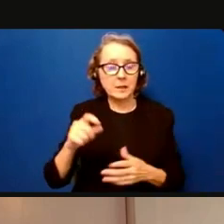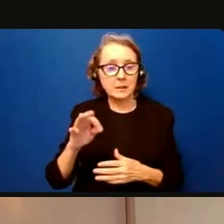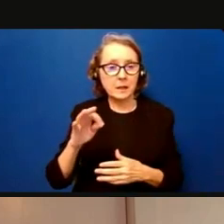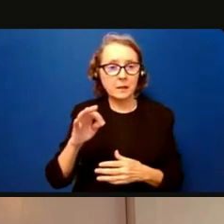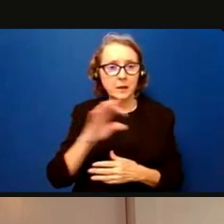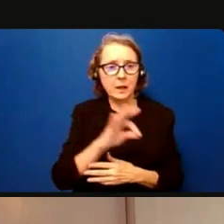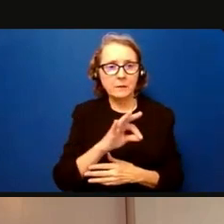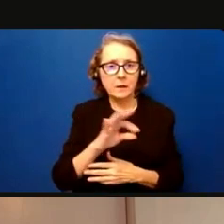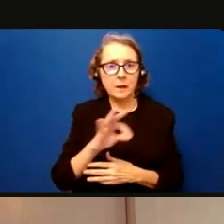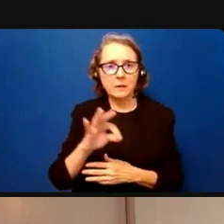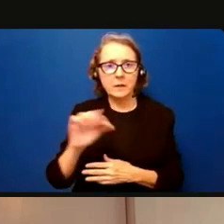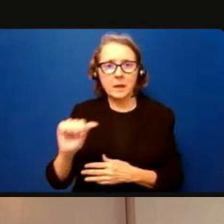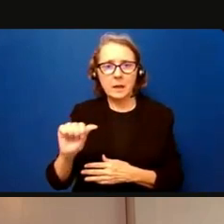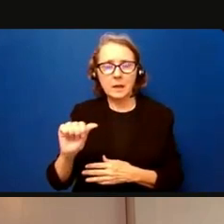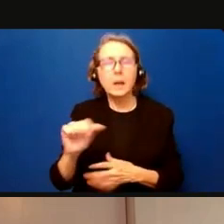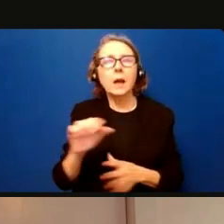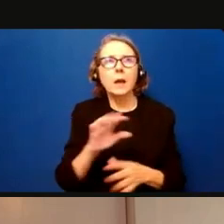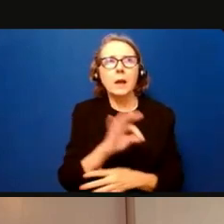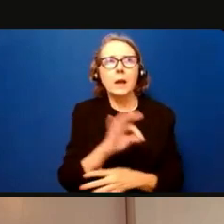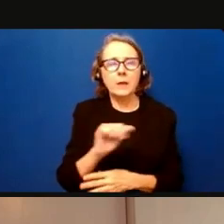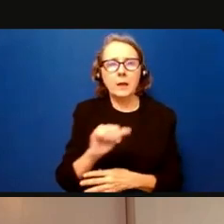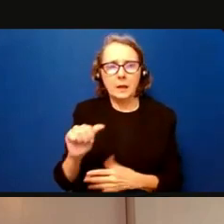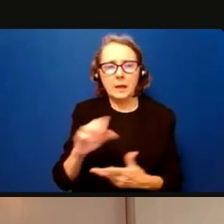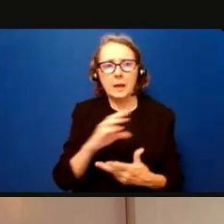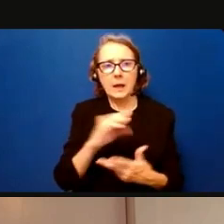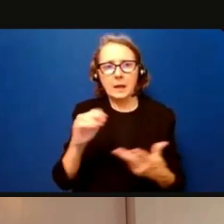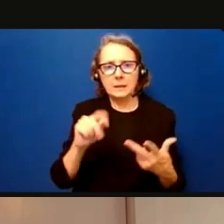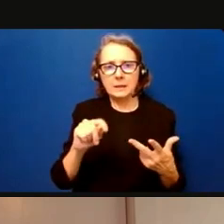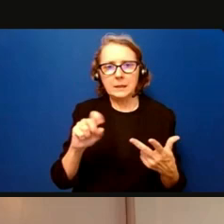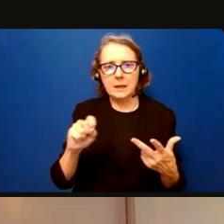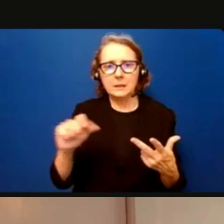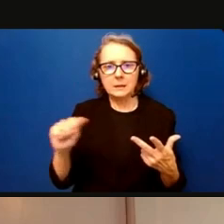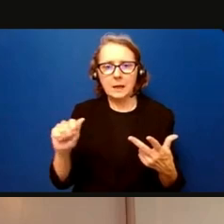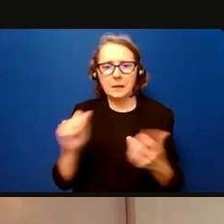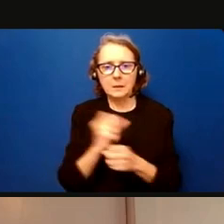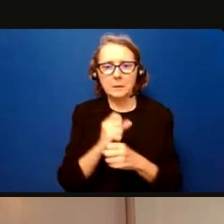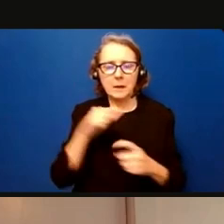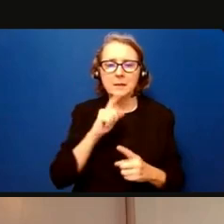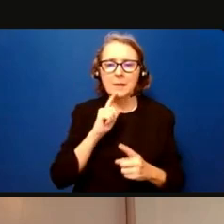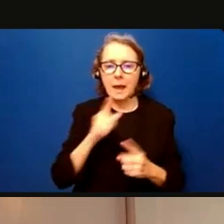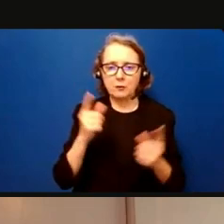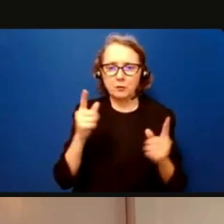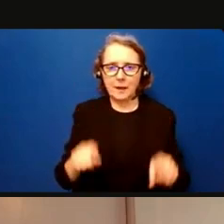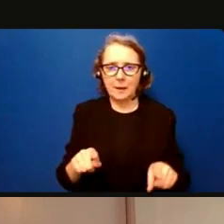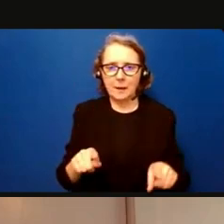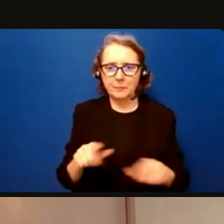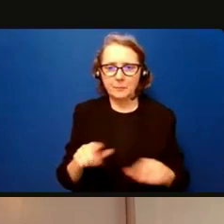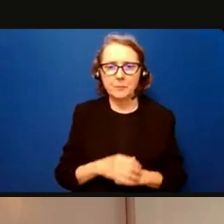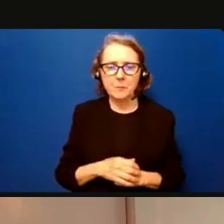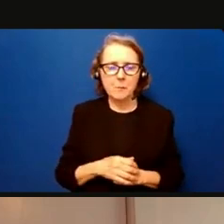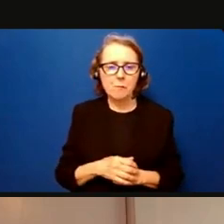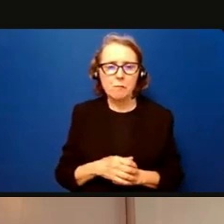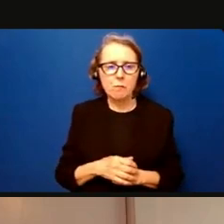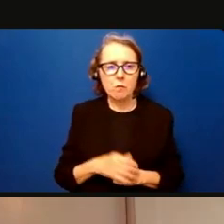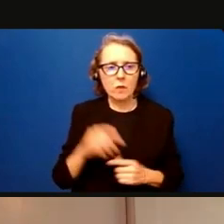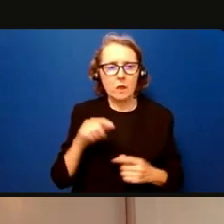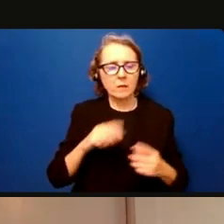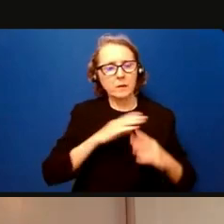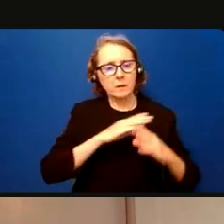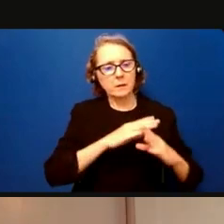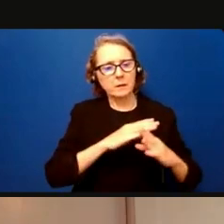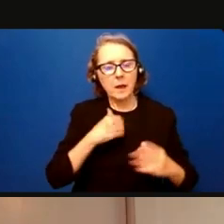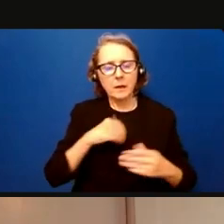FFA, FAA, and TSA to make this reality. These hurdles have opportunities with